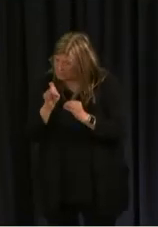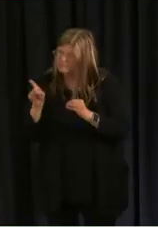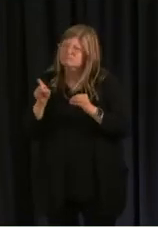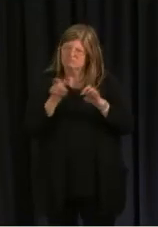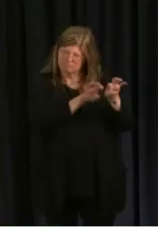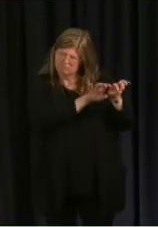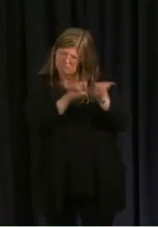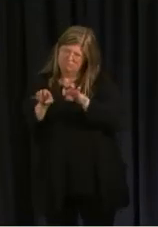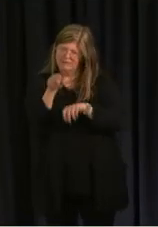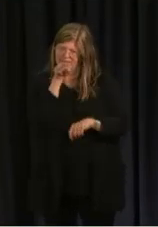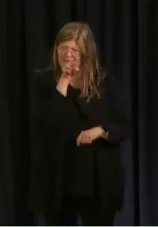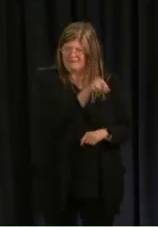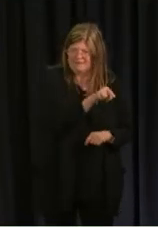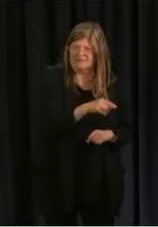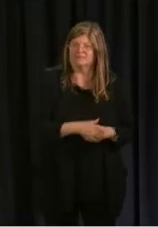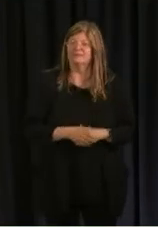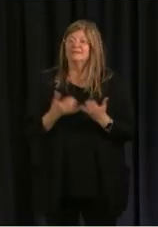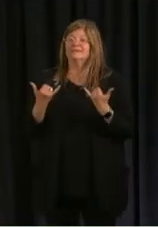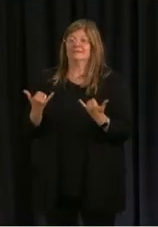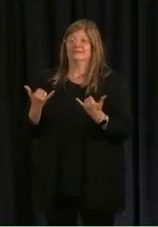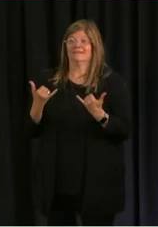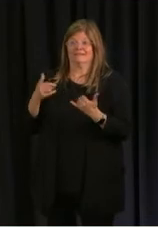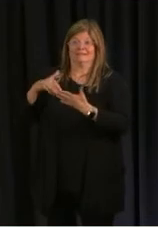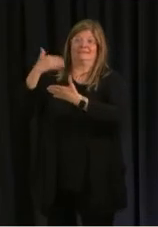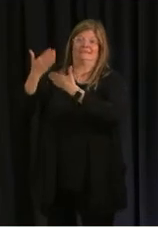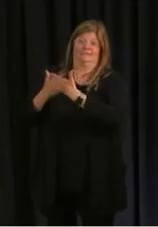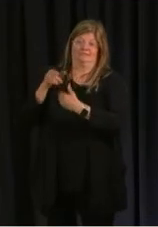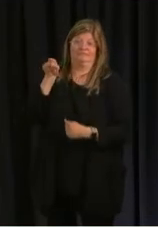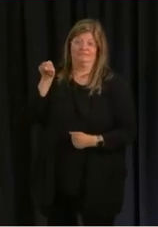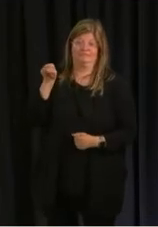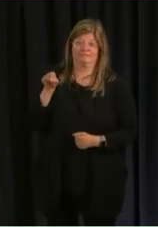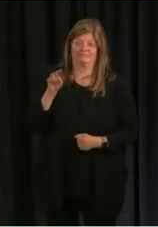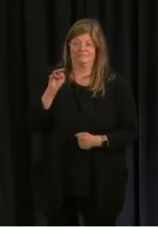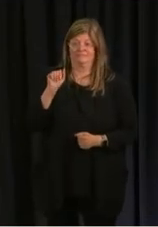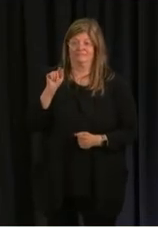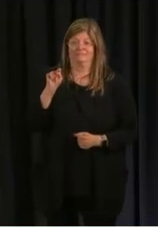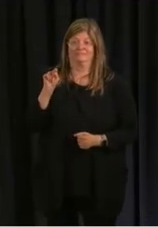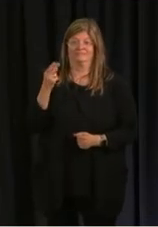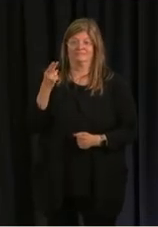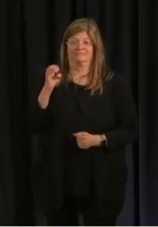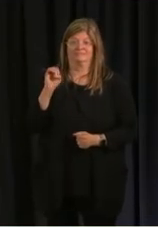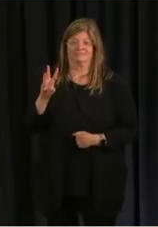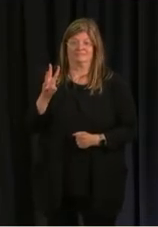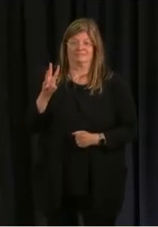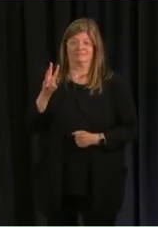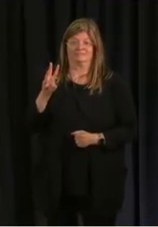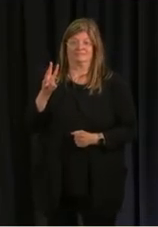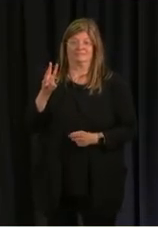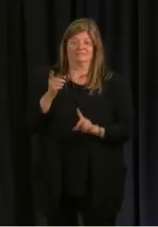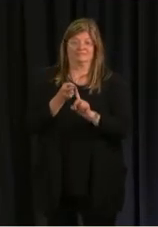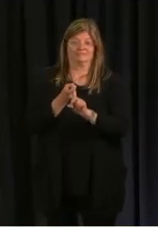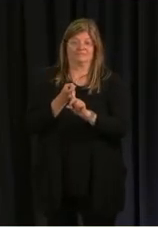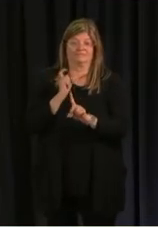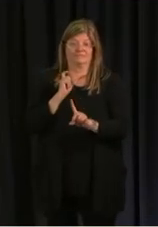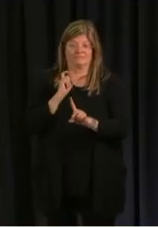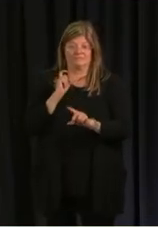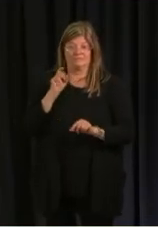going to go next to Matthew Rose in Ward 1. Matthew, your line is unmuted.